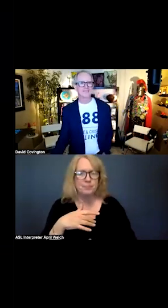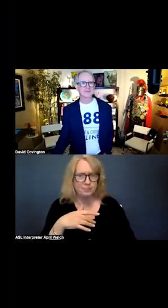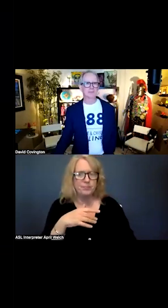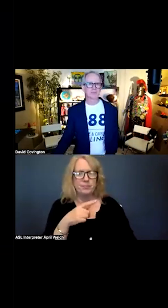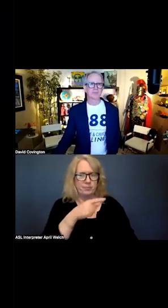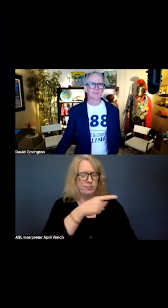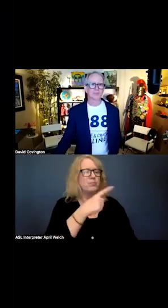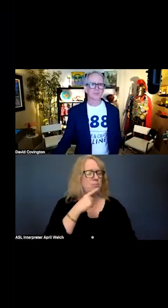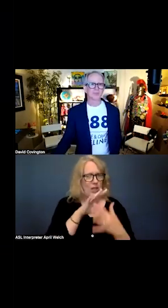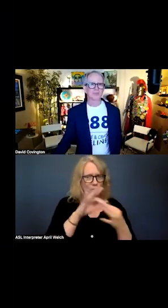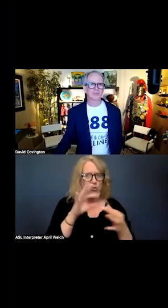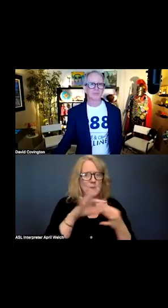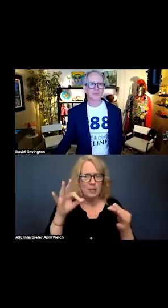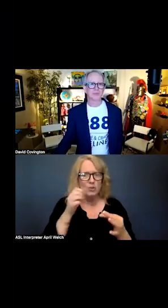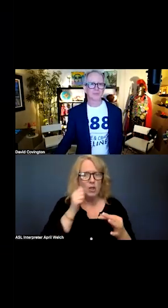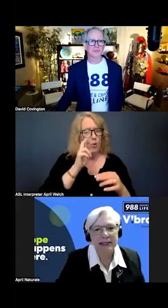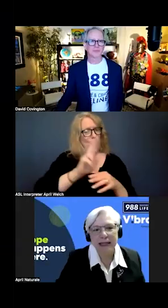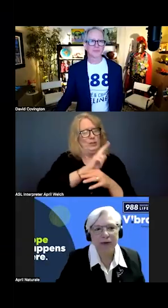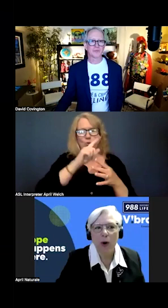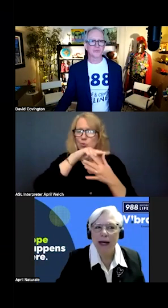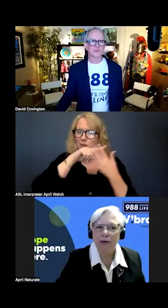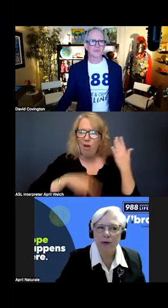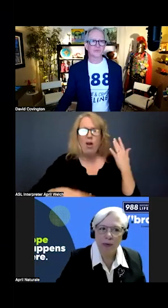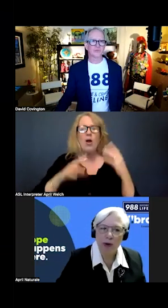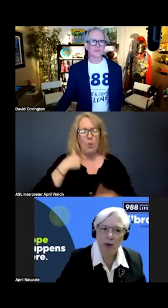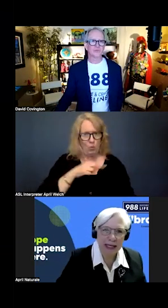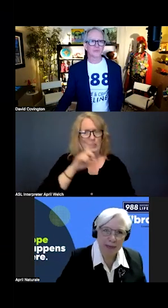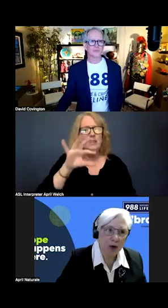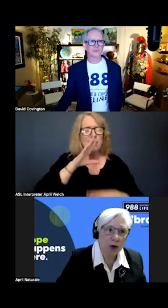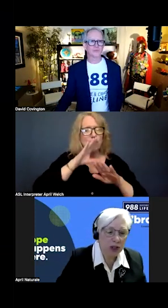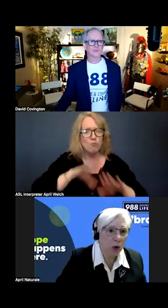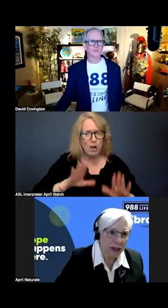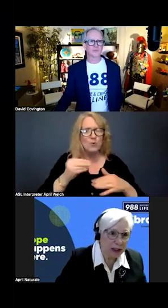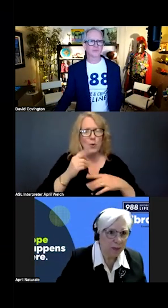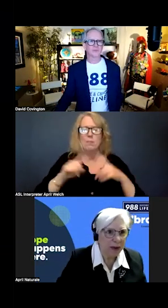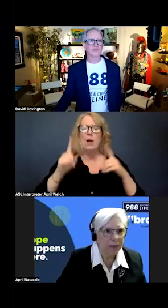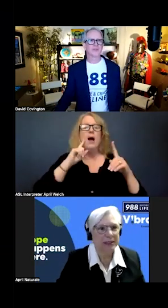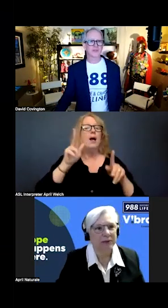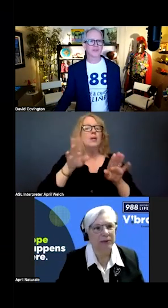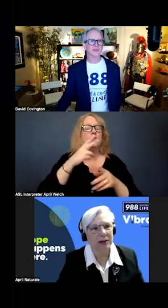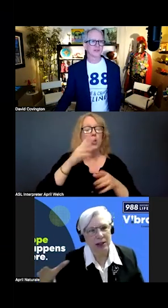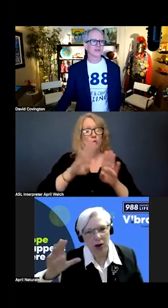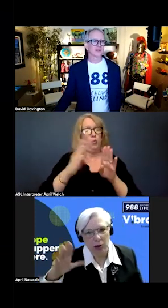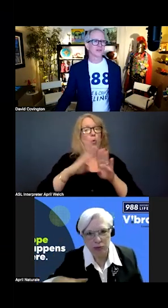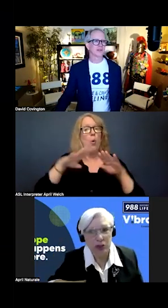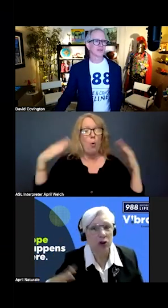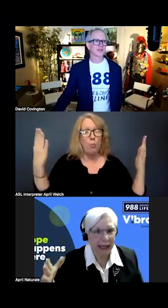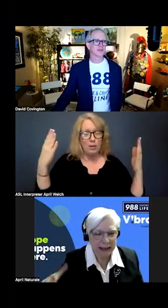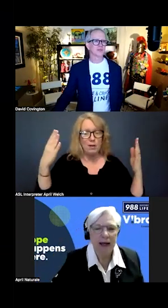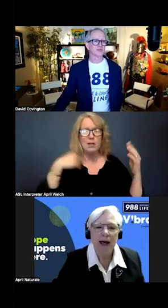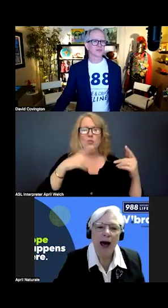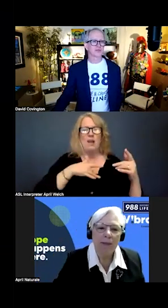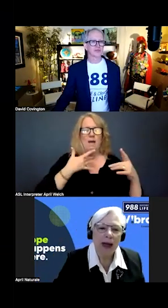you mentioned, we used all of these things. We actually did have quiet rooms, but we always kept the doors open so people didn't feel,